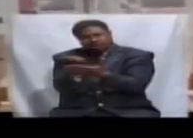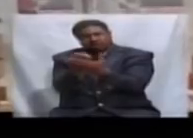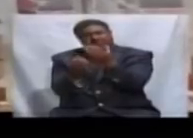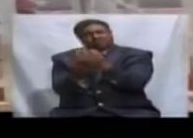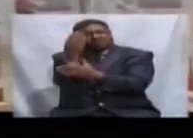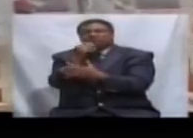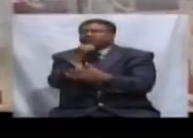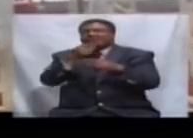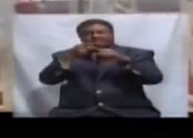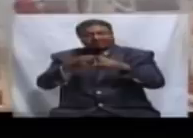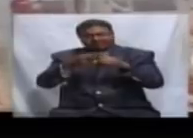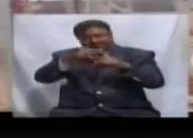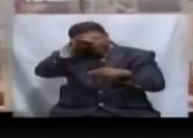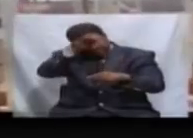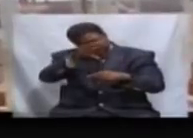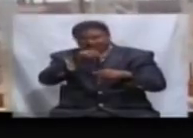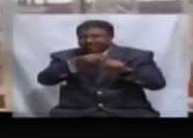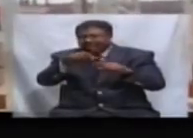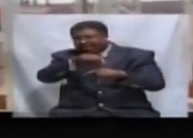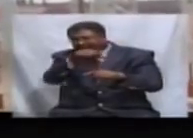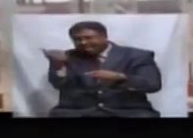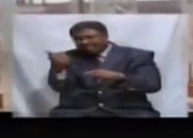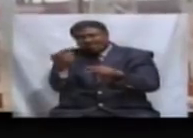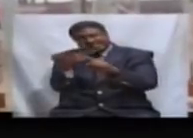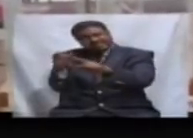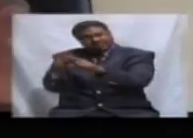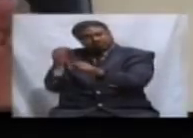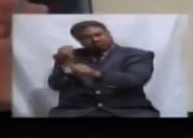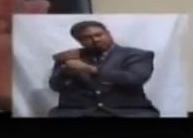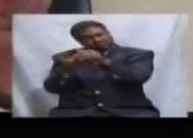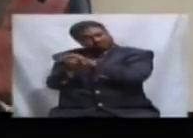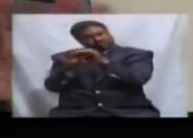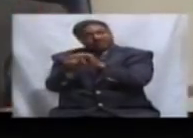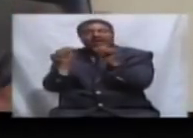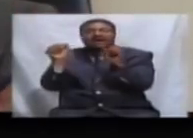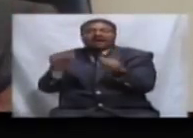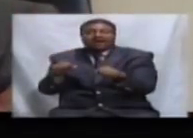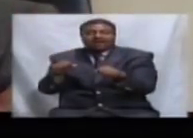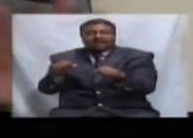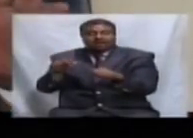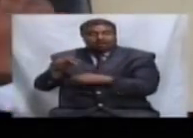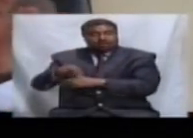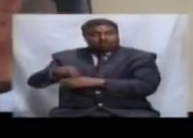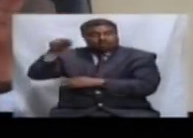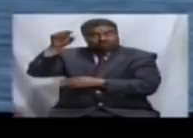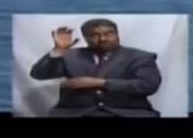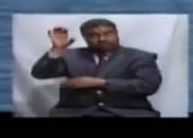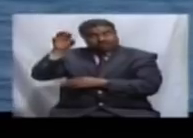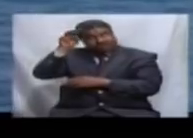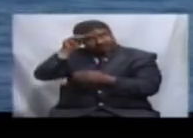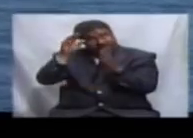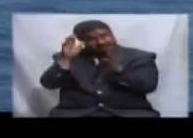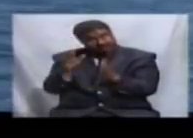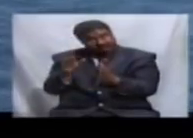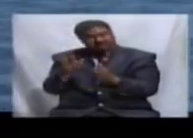on mining and explore other sectors that promote job creation. A Northern Province Minister says the region will